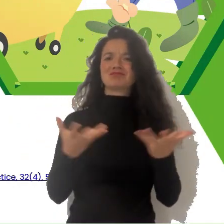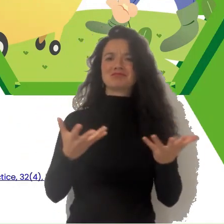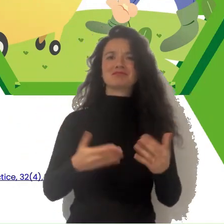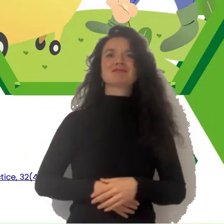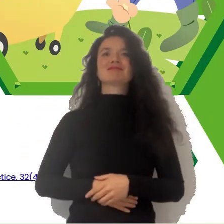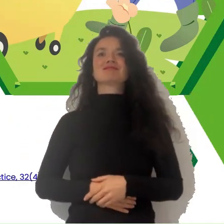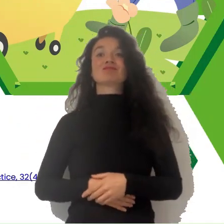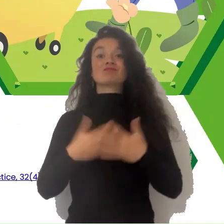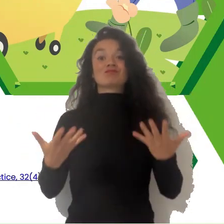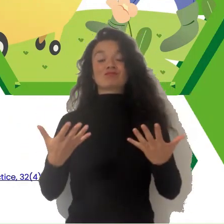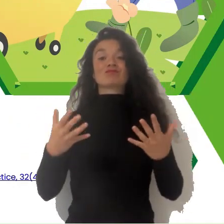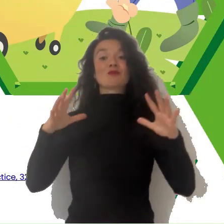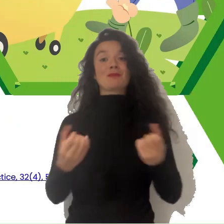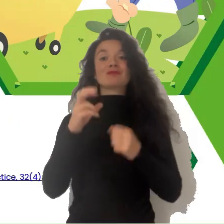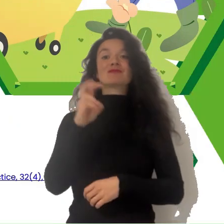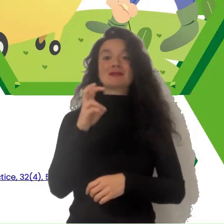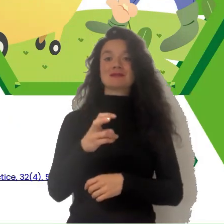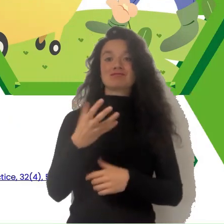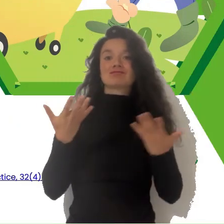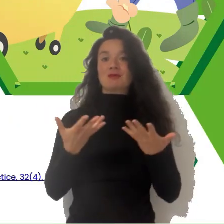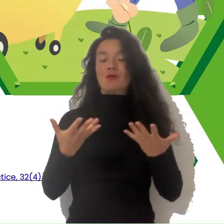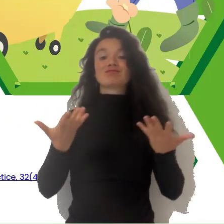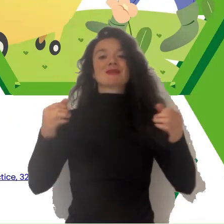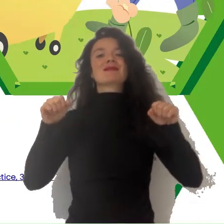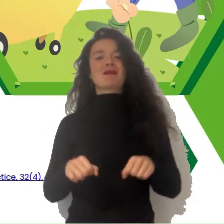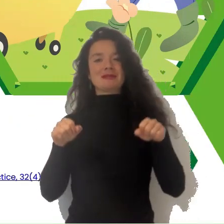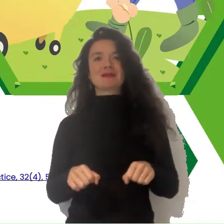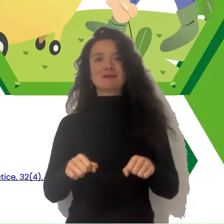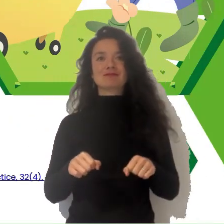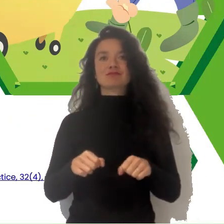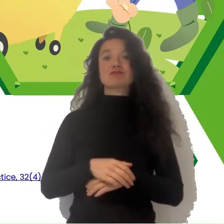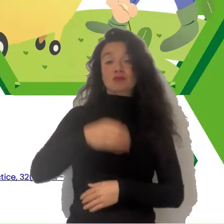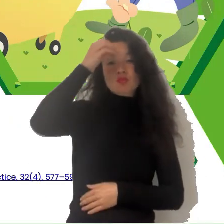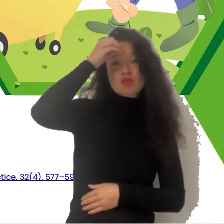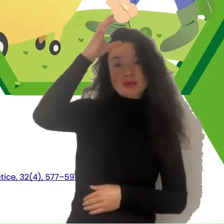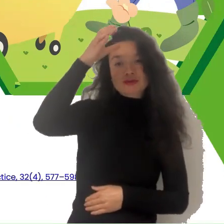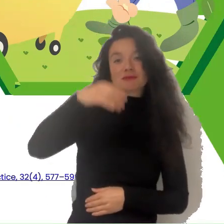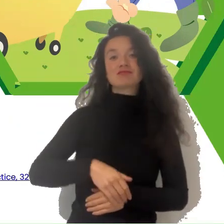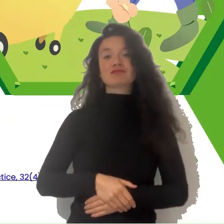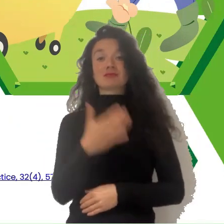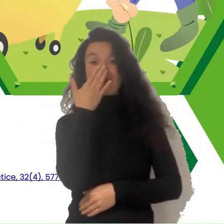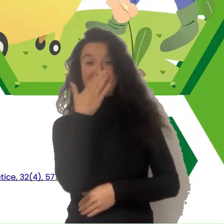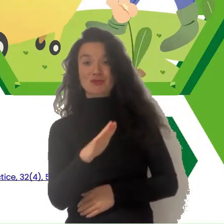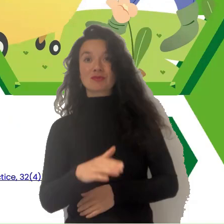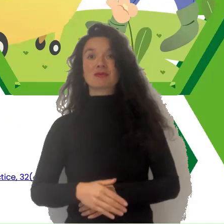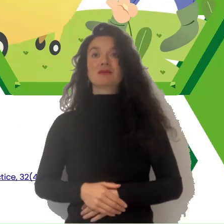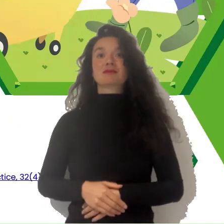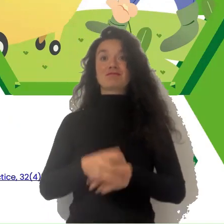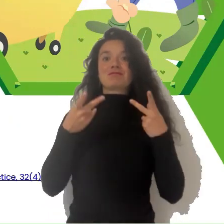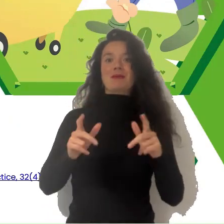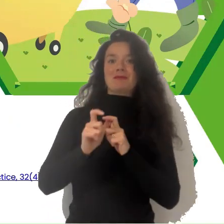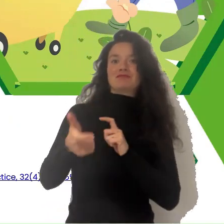use resources responsibly. Here are some key highlights, let's say, of what green